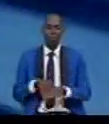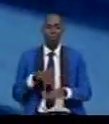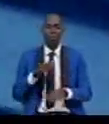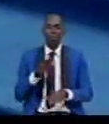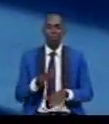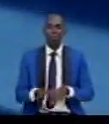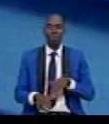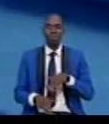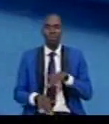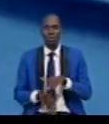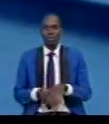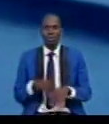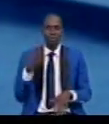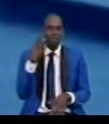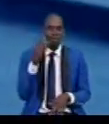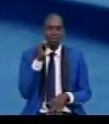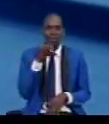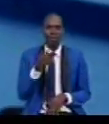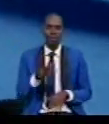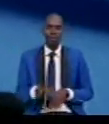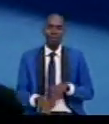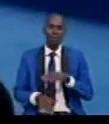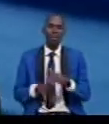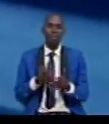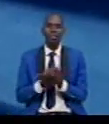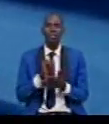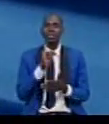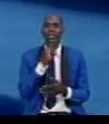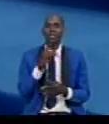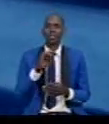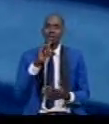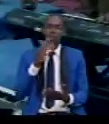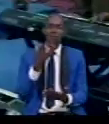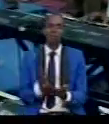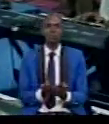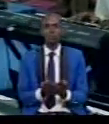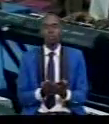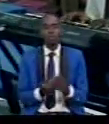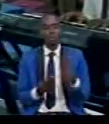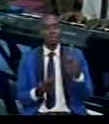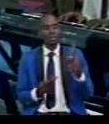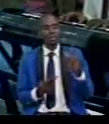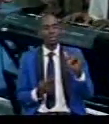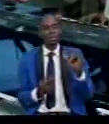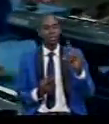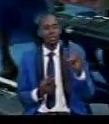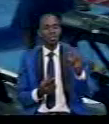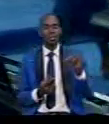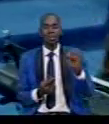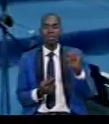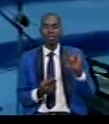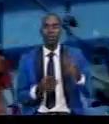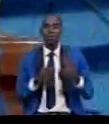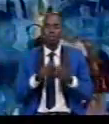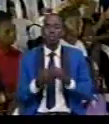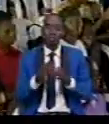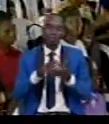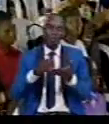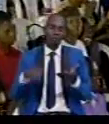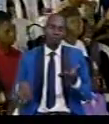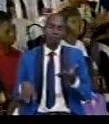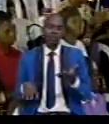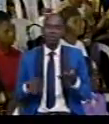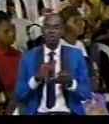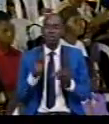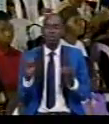You can see her walking. That is the evidence. Kidney problem removed. No more